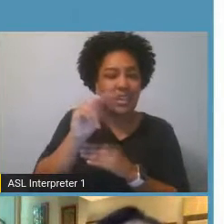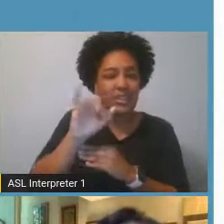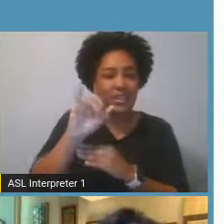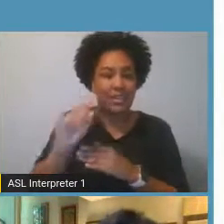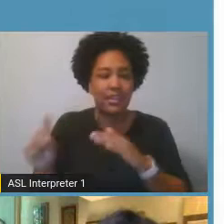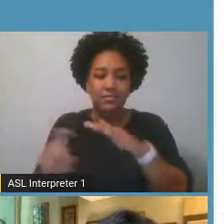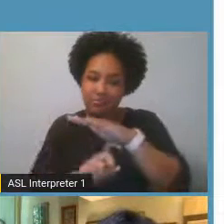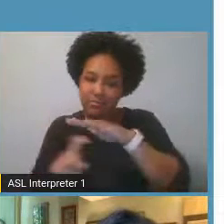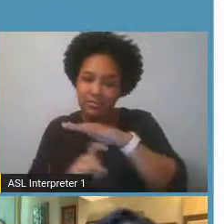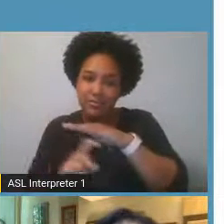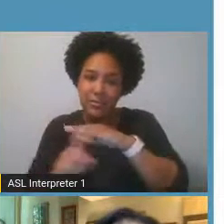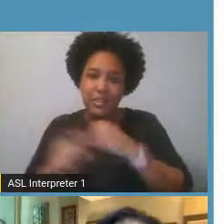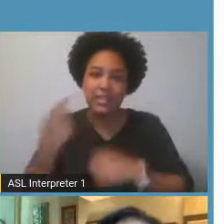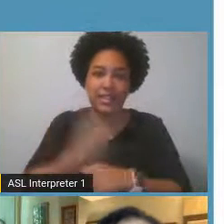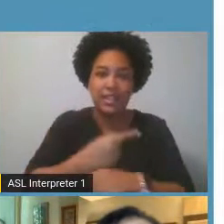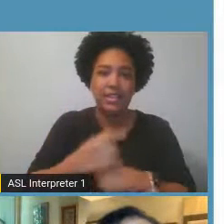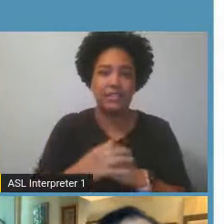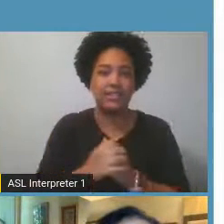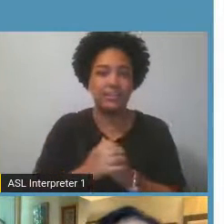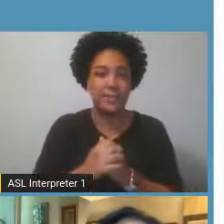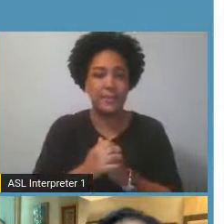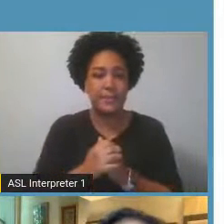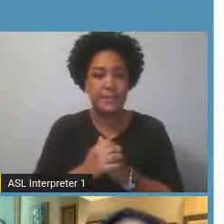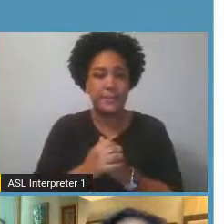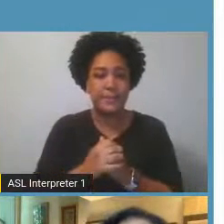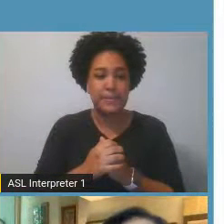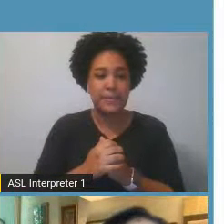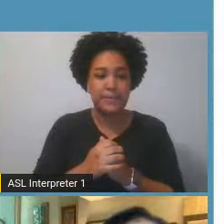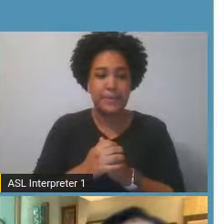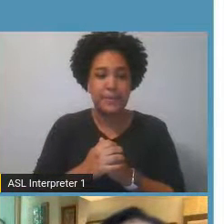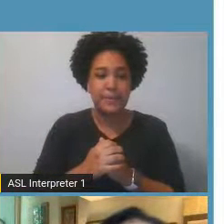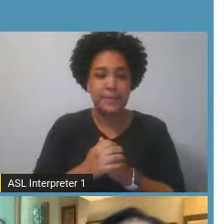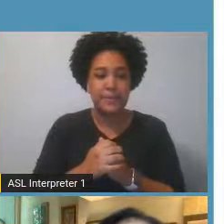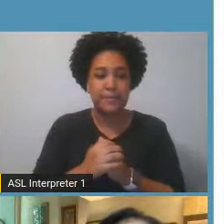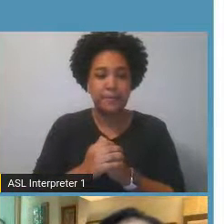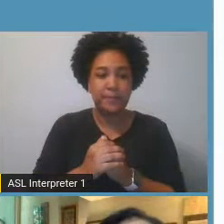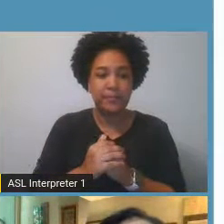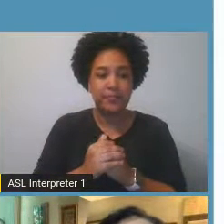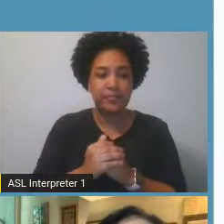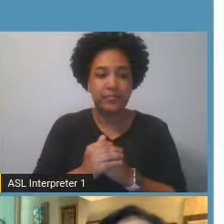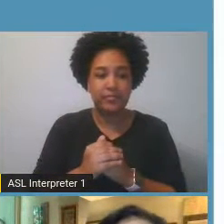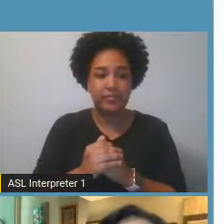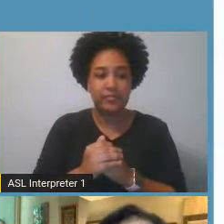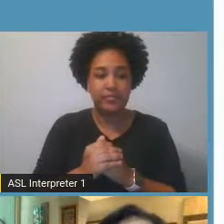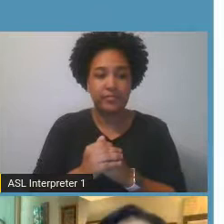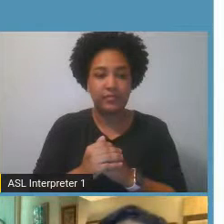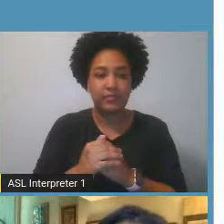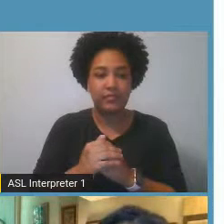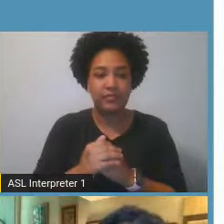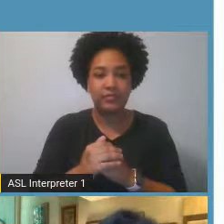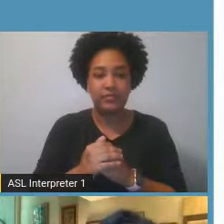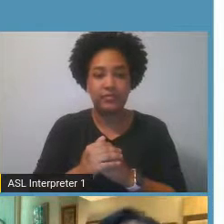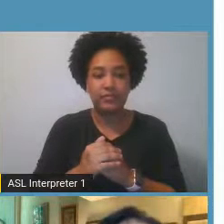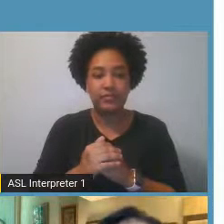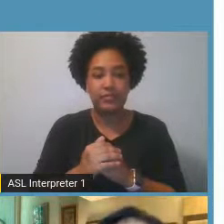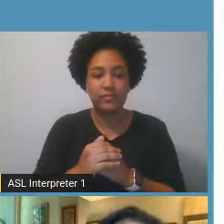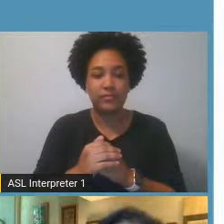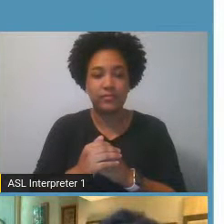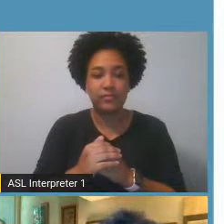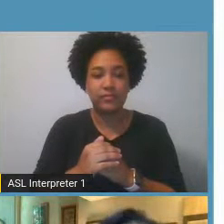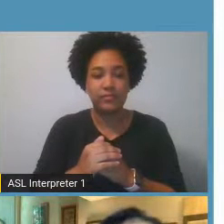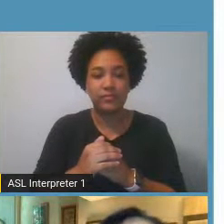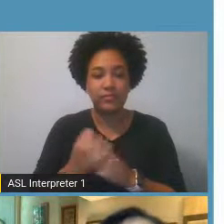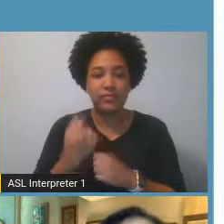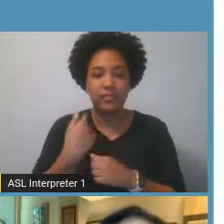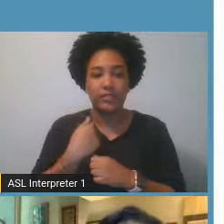out of the shoebox, as I call it, from out of the attic, out of the drawer. And we, you know, just kind of inventory. We